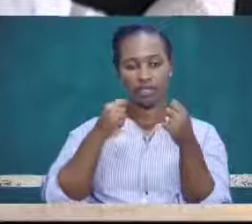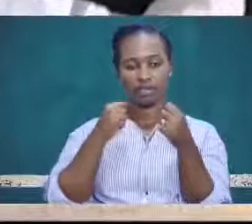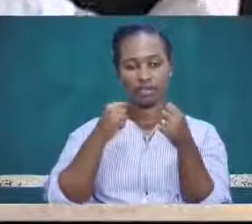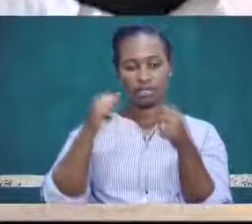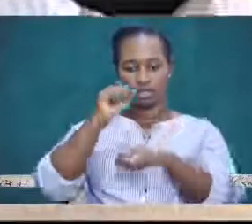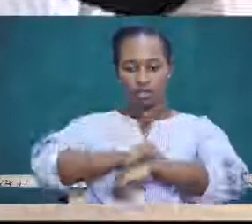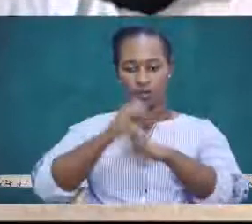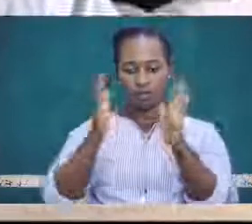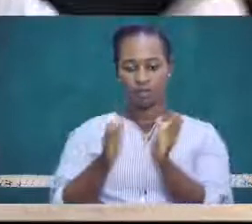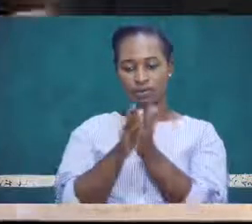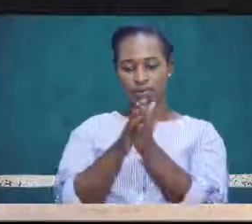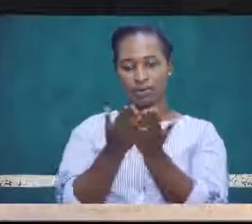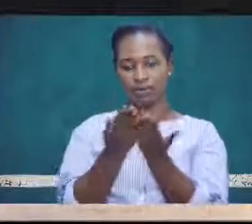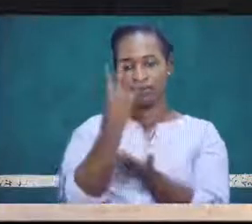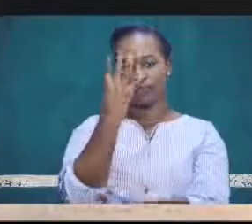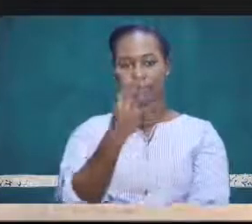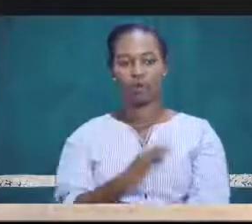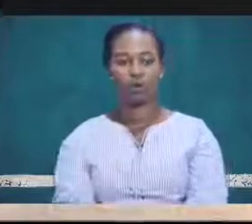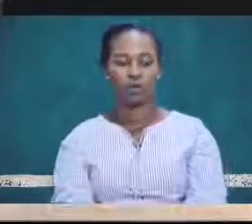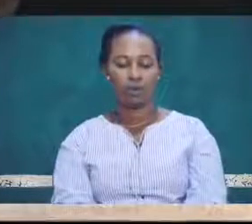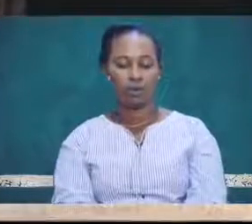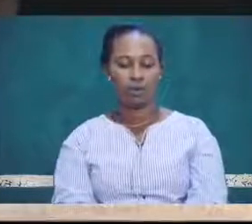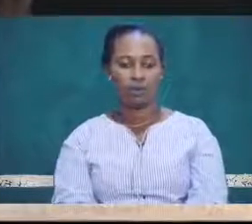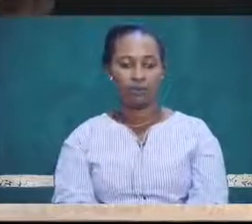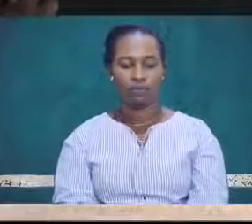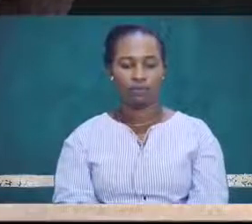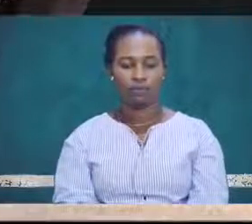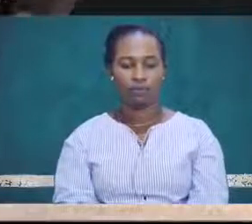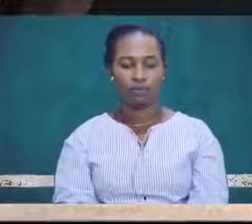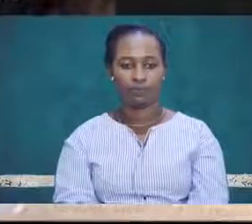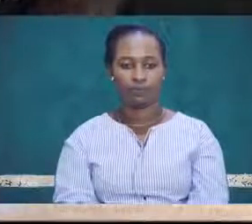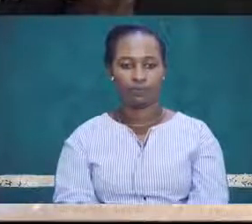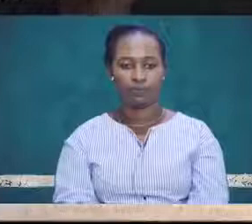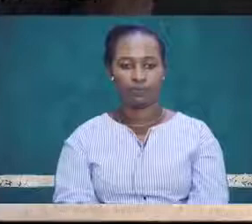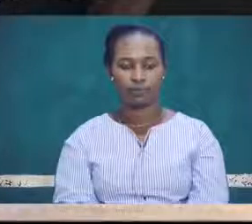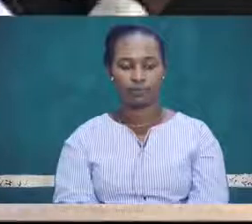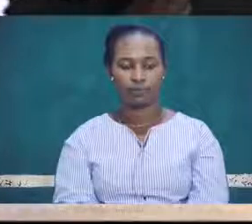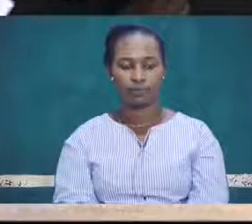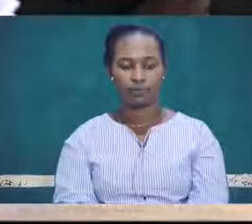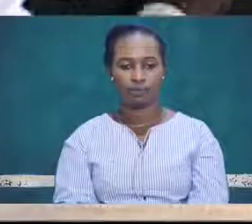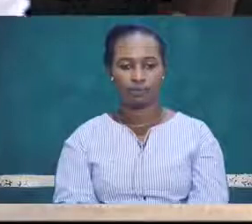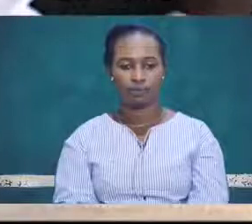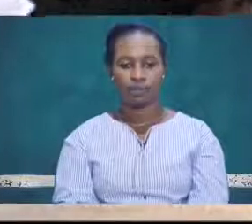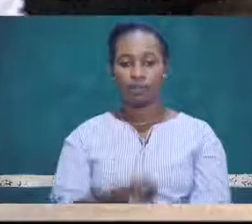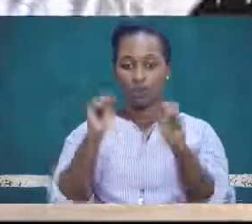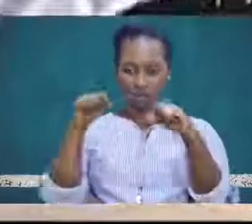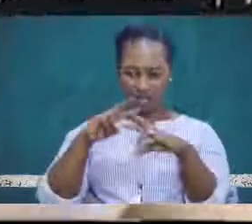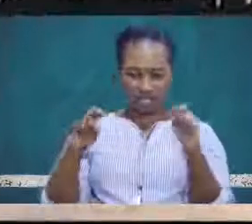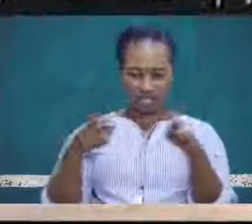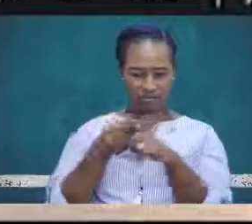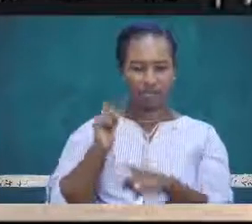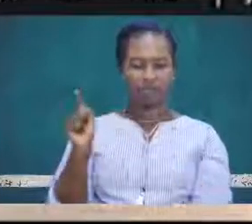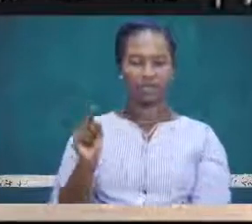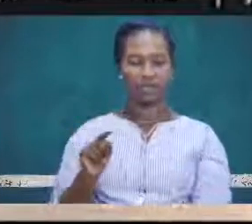4. For Rwandan Schools, Book 4. So you can check from